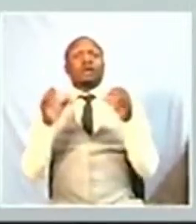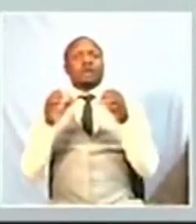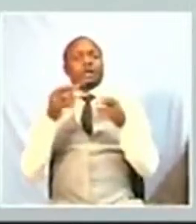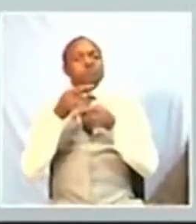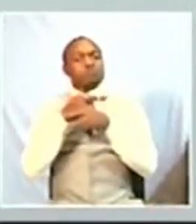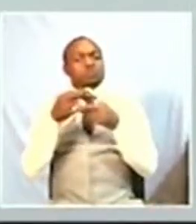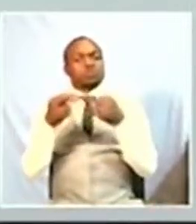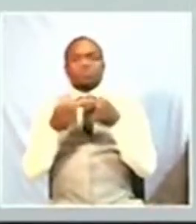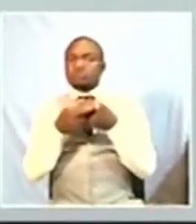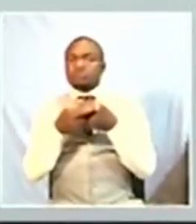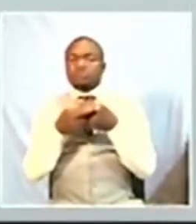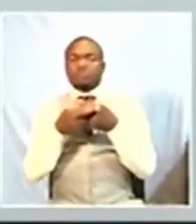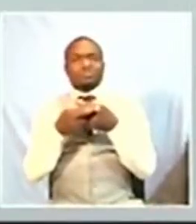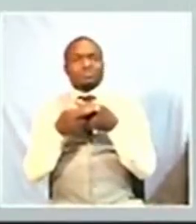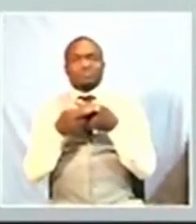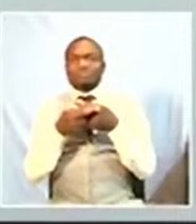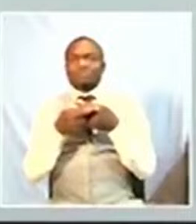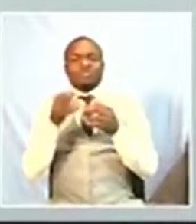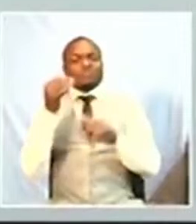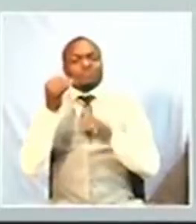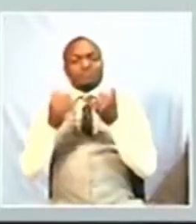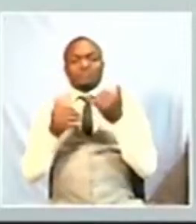done.